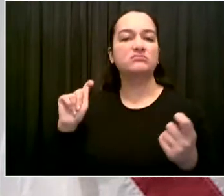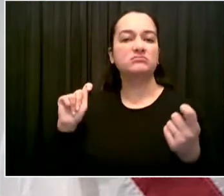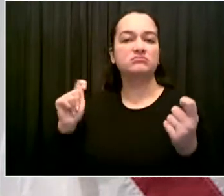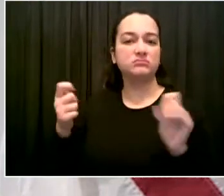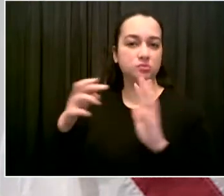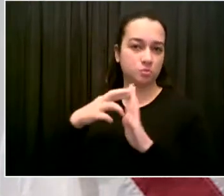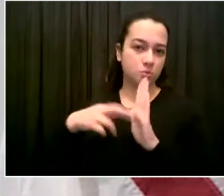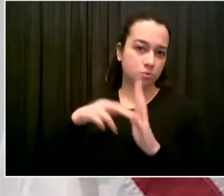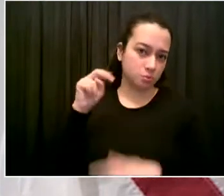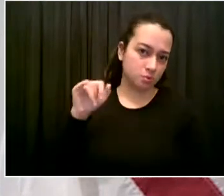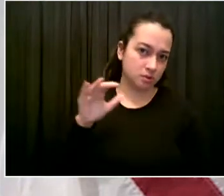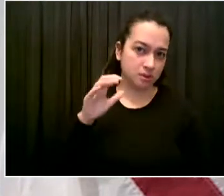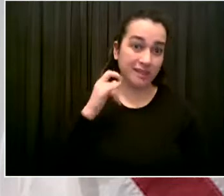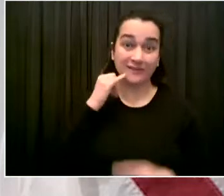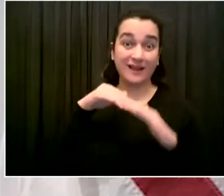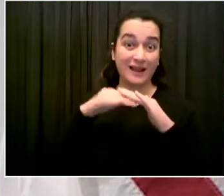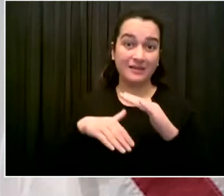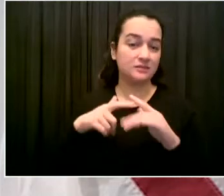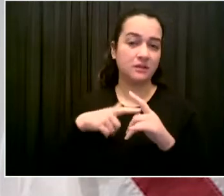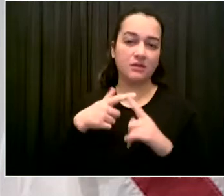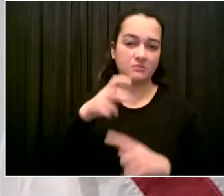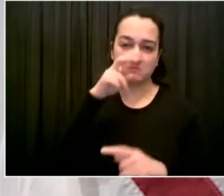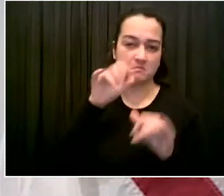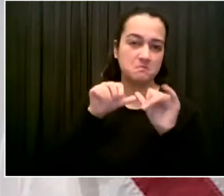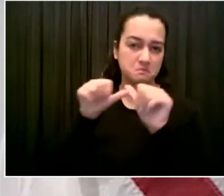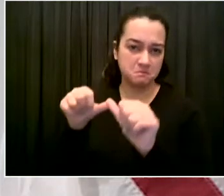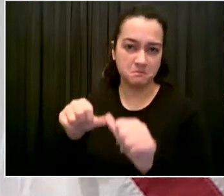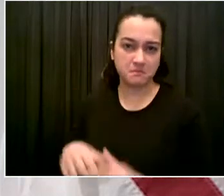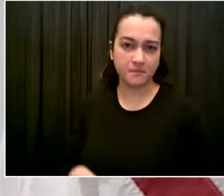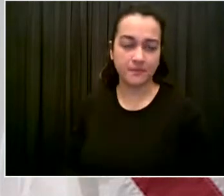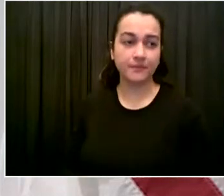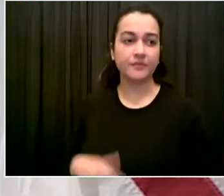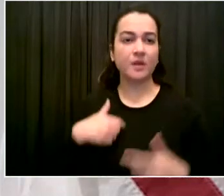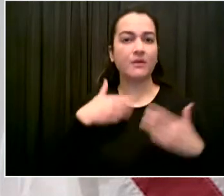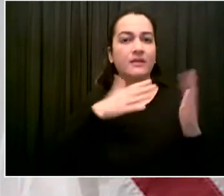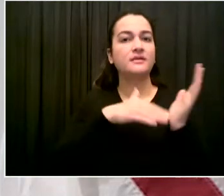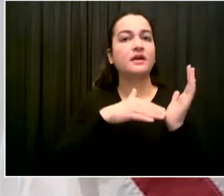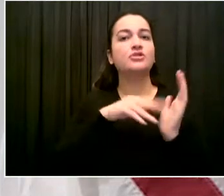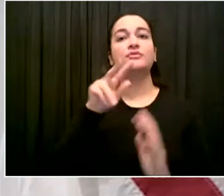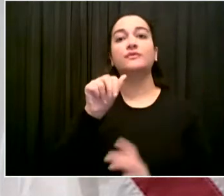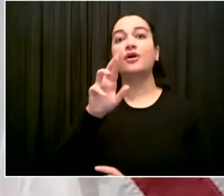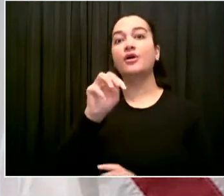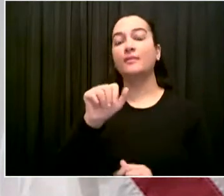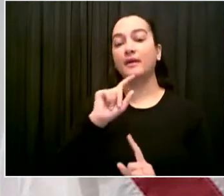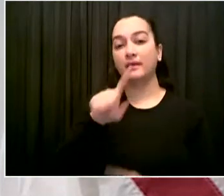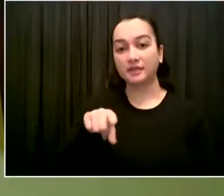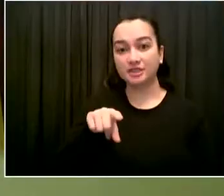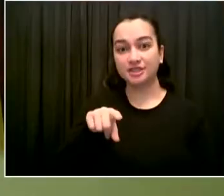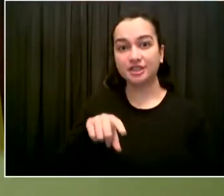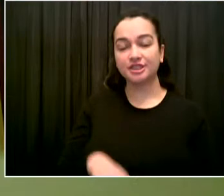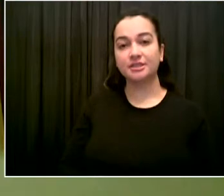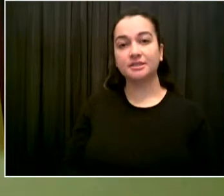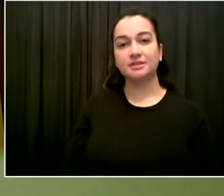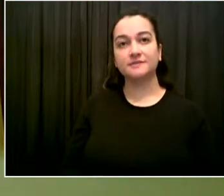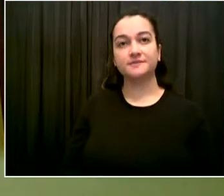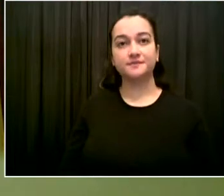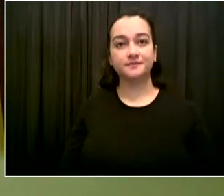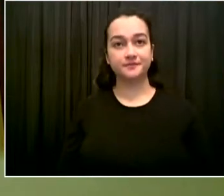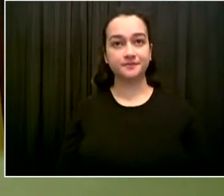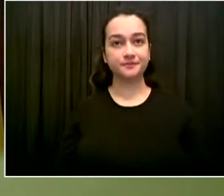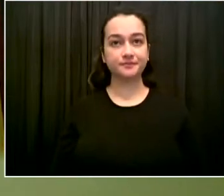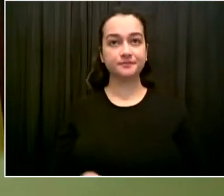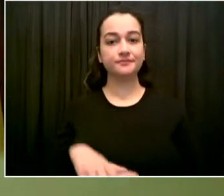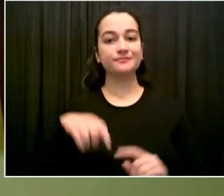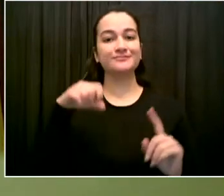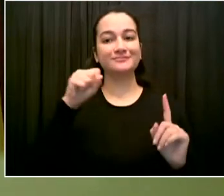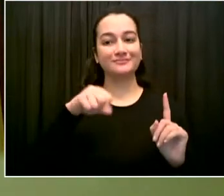Great. Thank you very much for the question. This is a enormously important question that I think people all over the country and all over the world are struggling with.